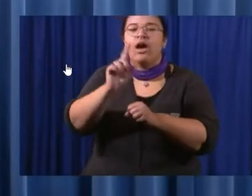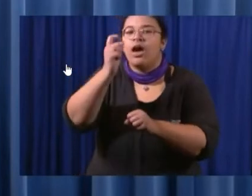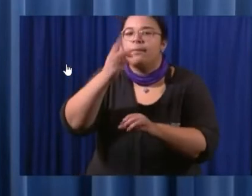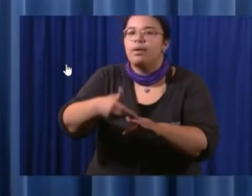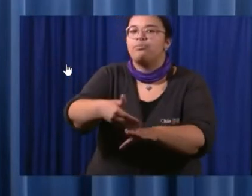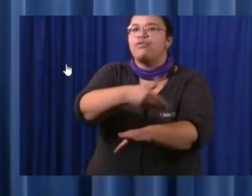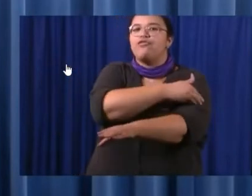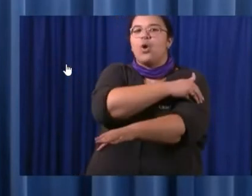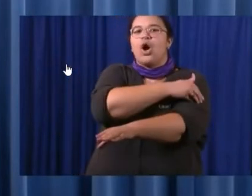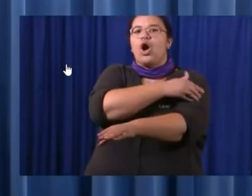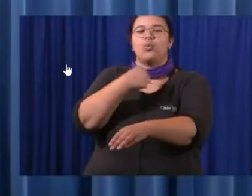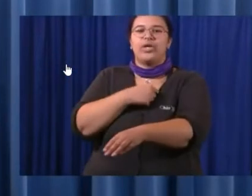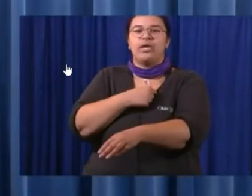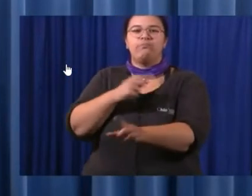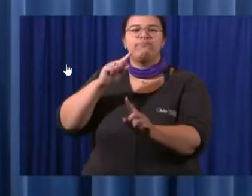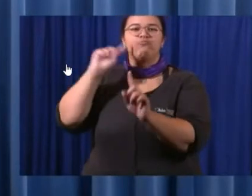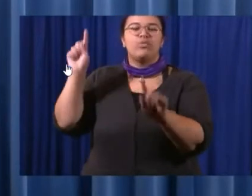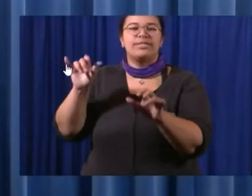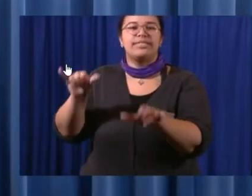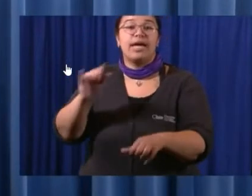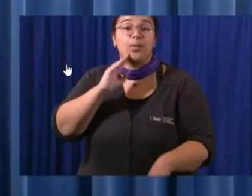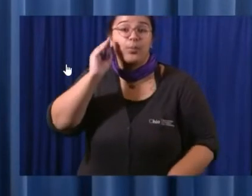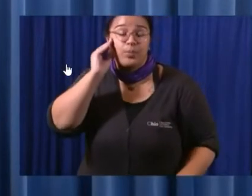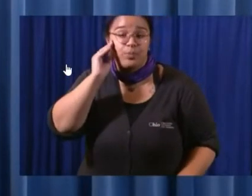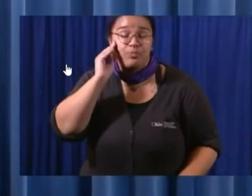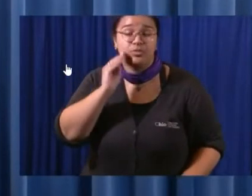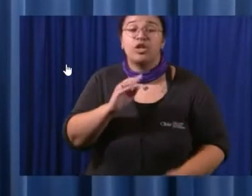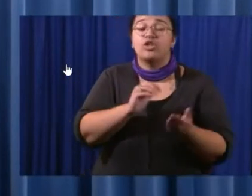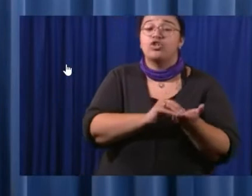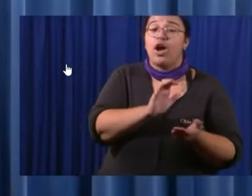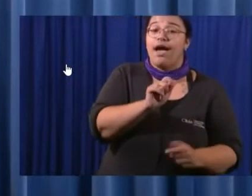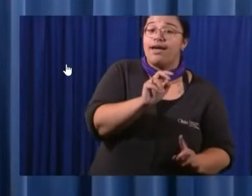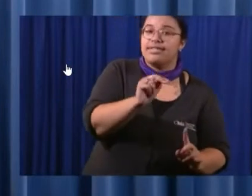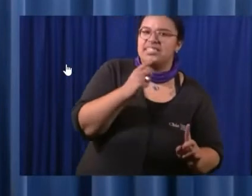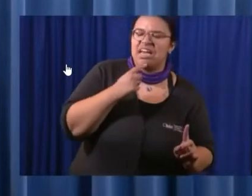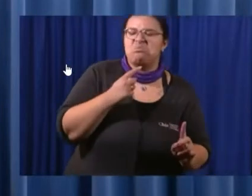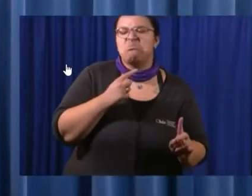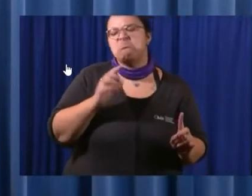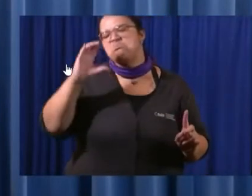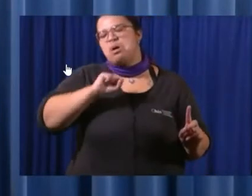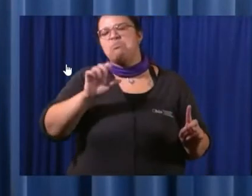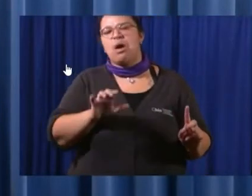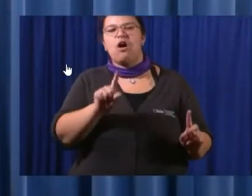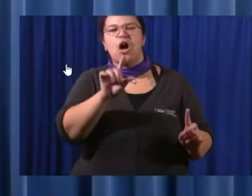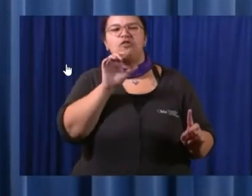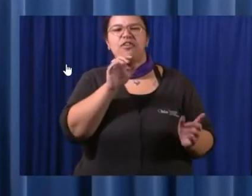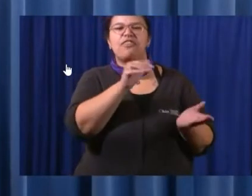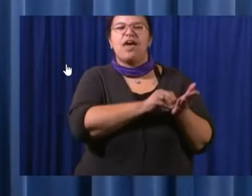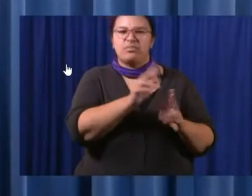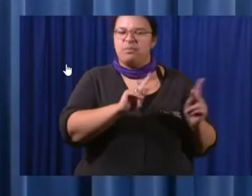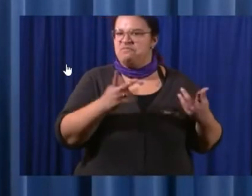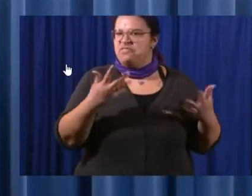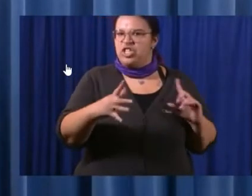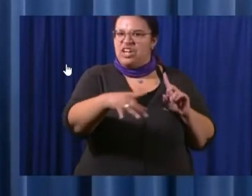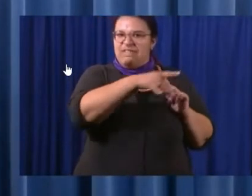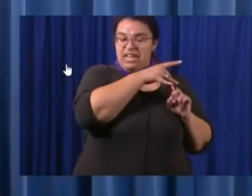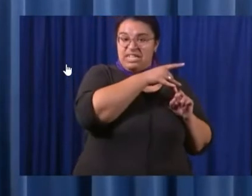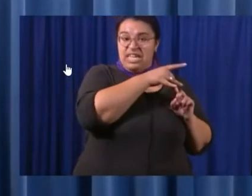that we've taken. Dr. Acton estimated out of the gate that 100,000 of us were infected, and that another time 15% of us